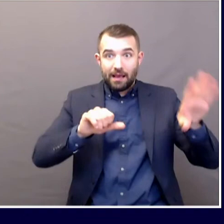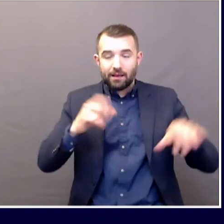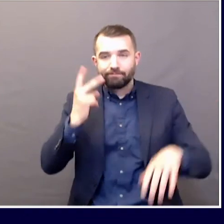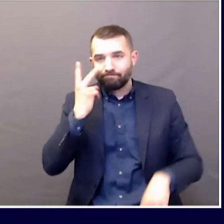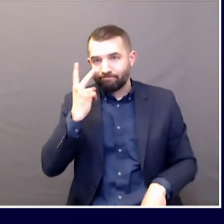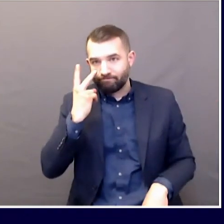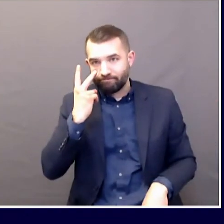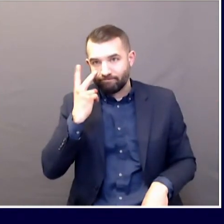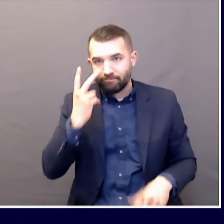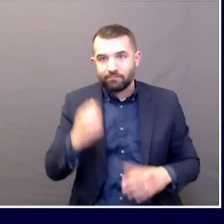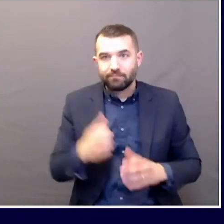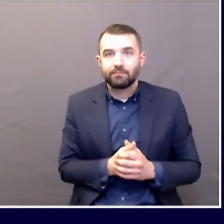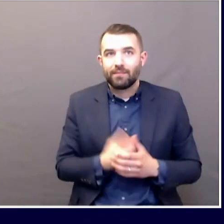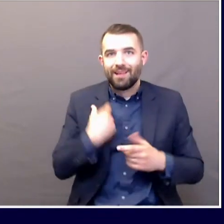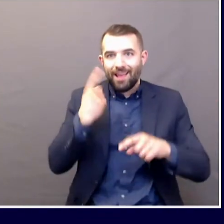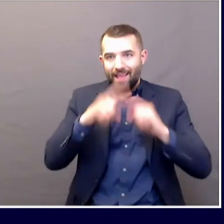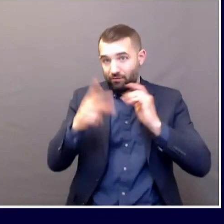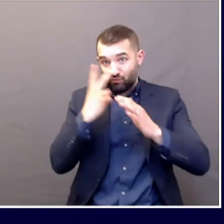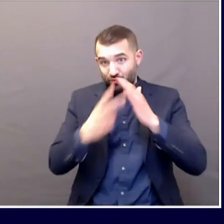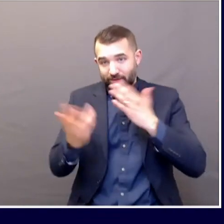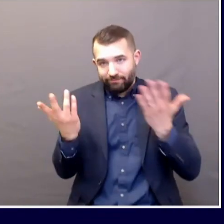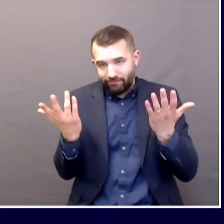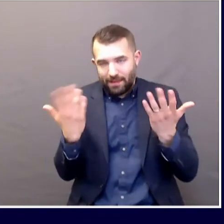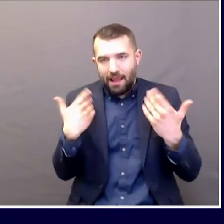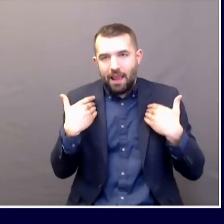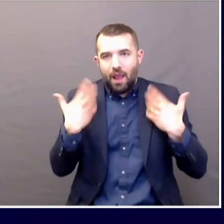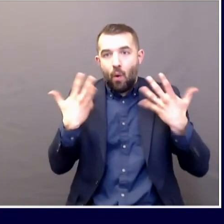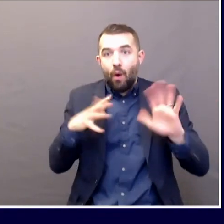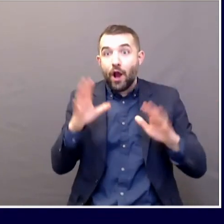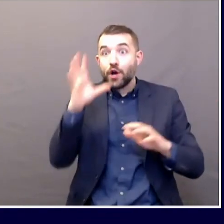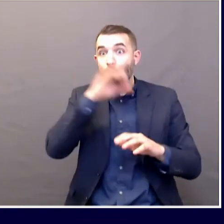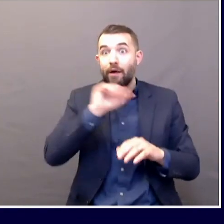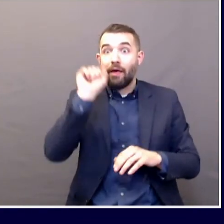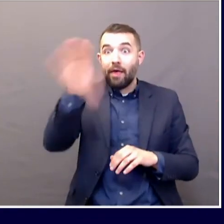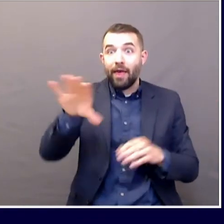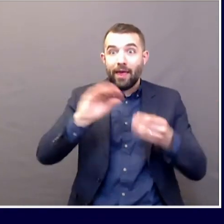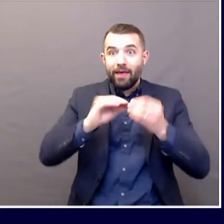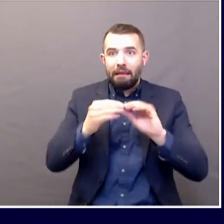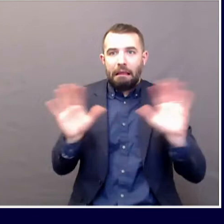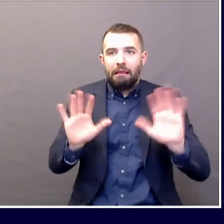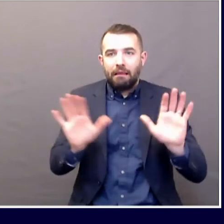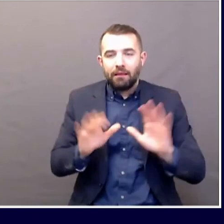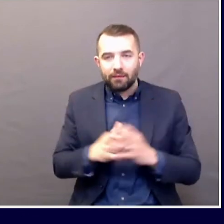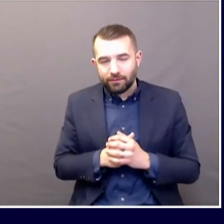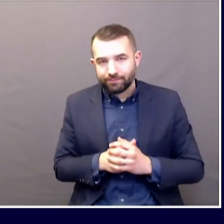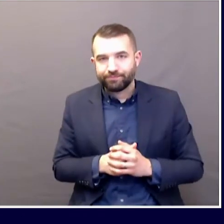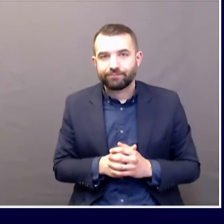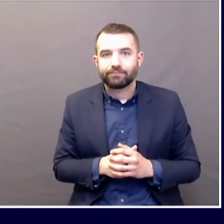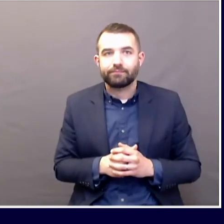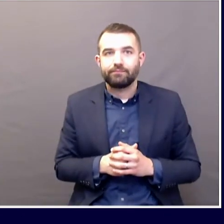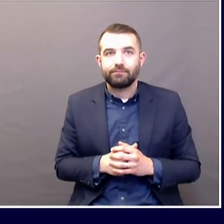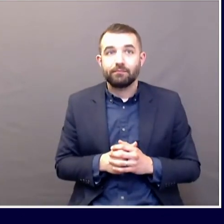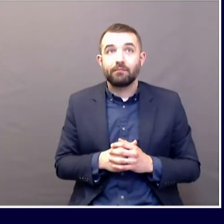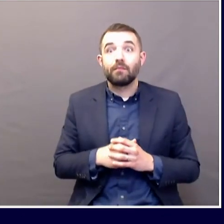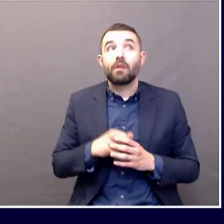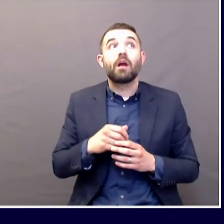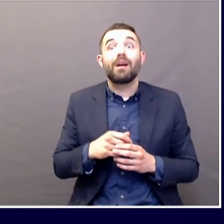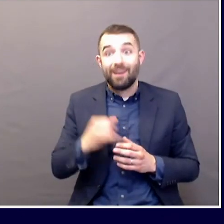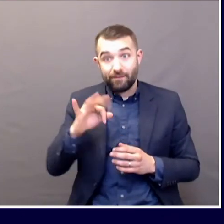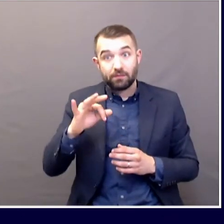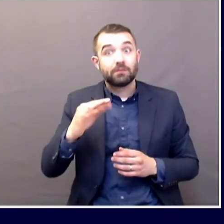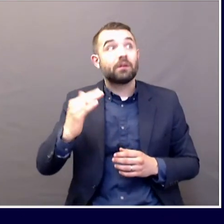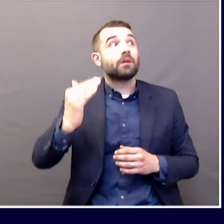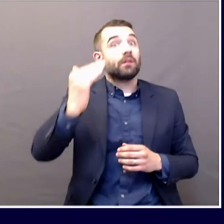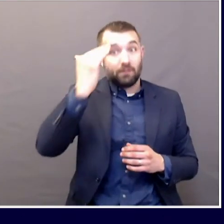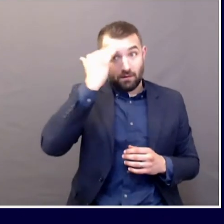hard to say. Okay. I just don't want to speculate until there's a little padlock icon in the dashboard that we